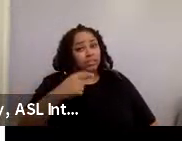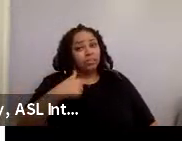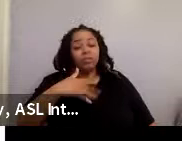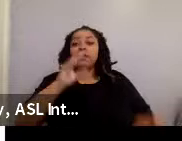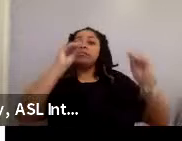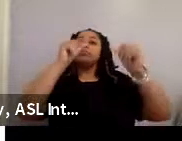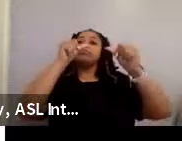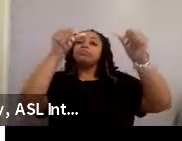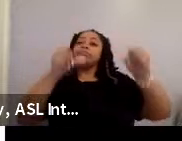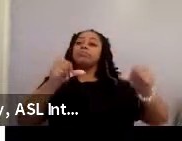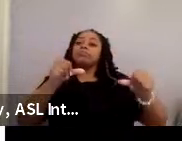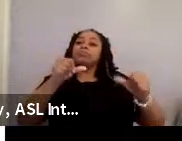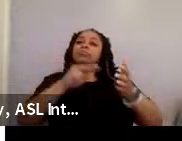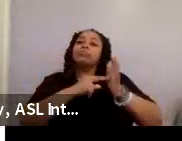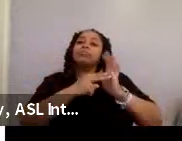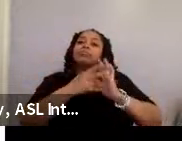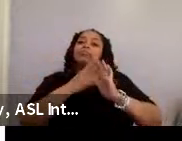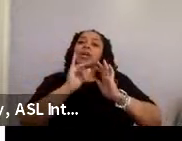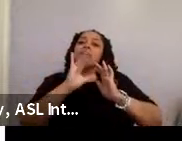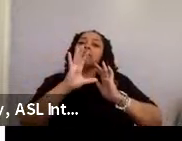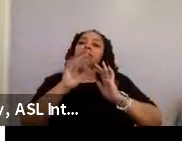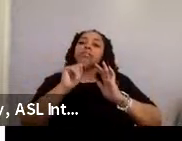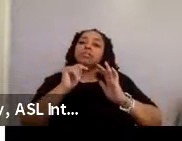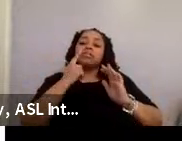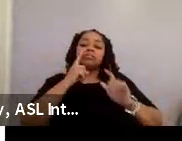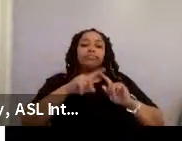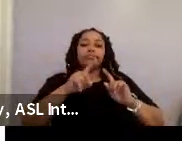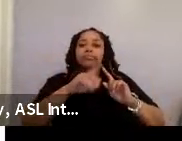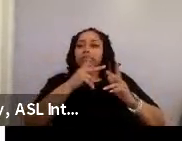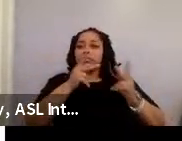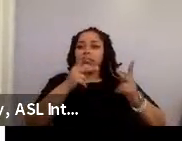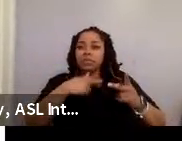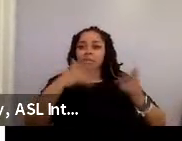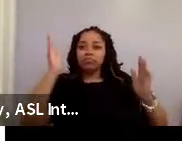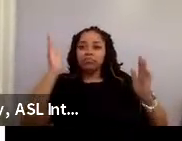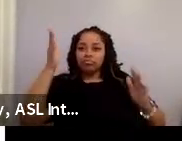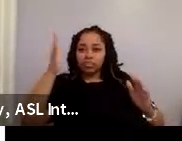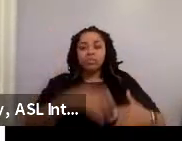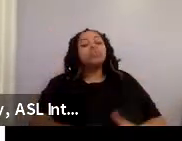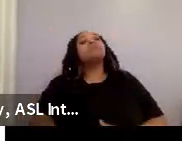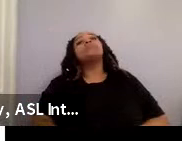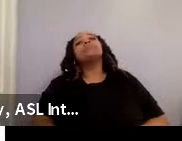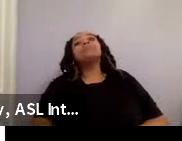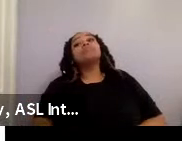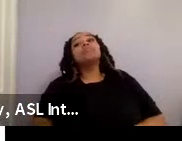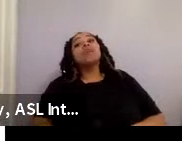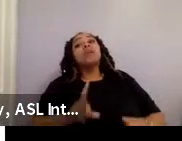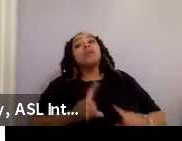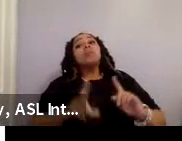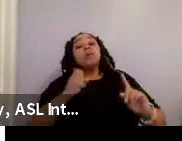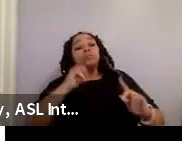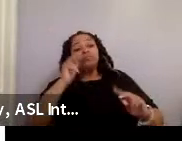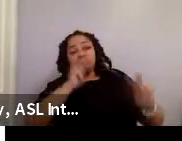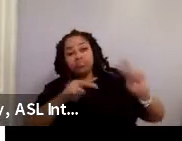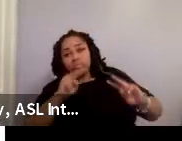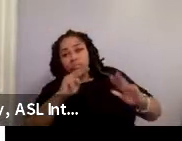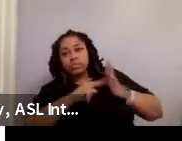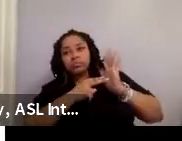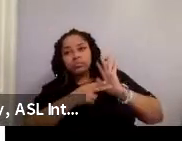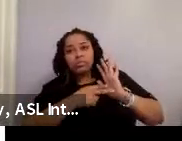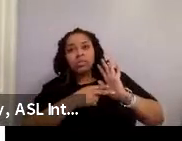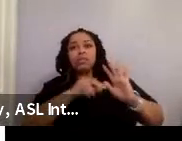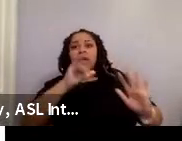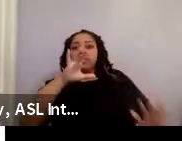the definition of ICT in several places in our presentation deck. But if you look at the definition